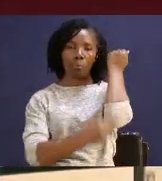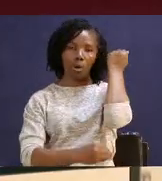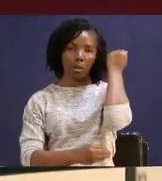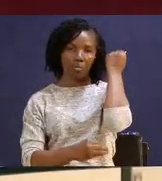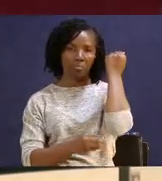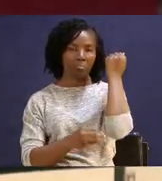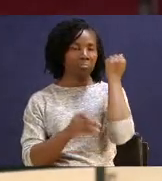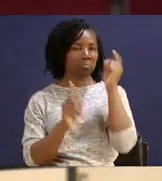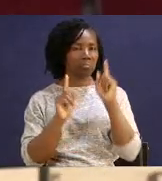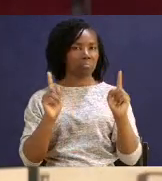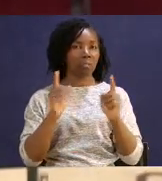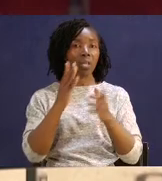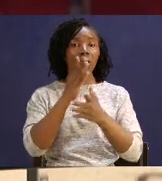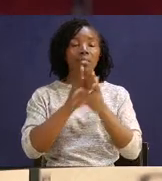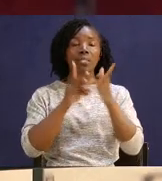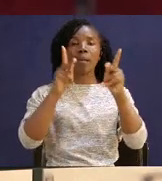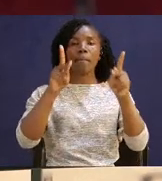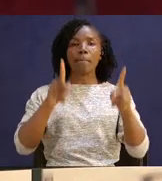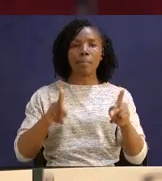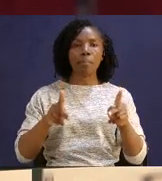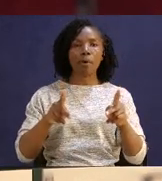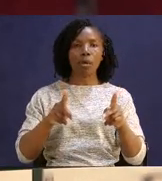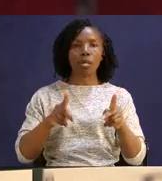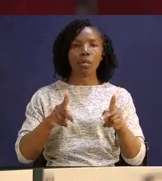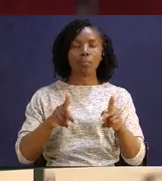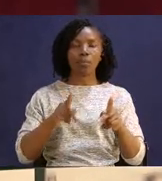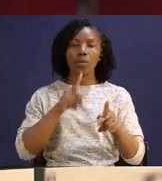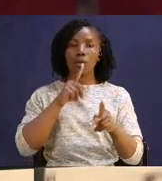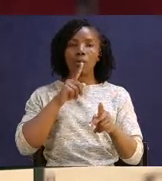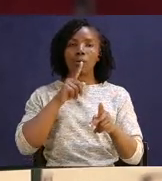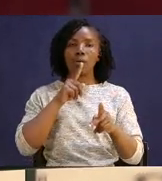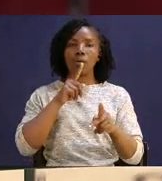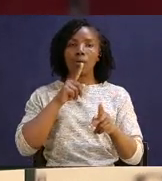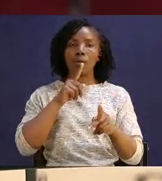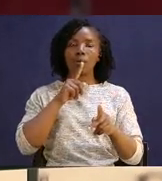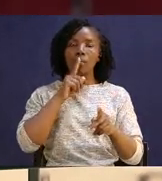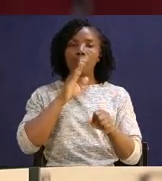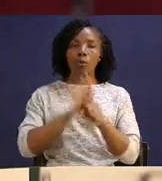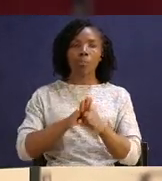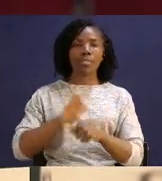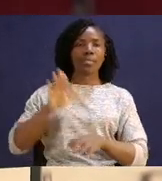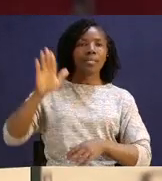In fact, there are people who take the vow of poverty,